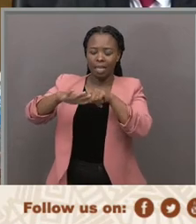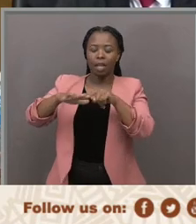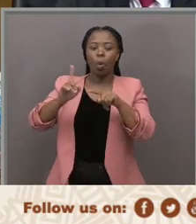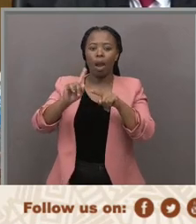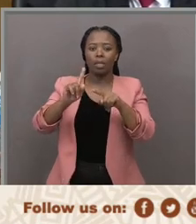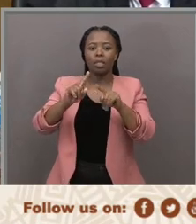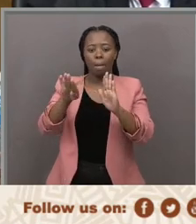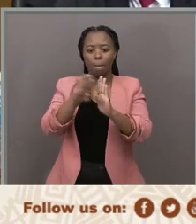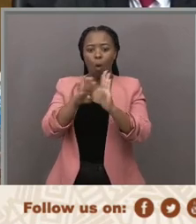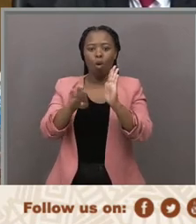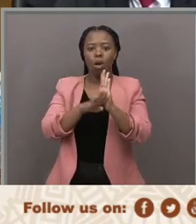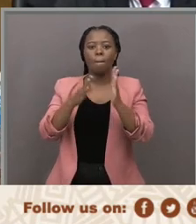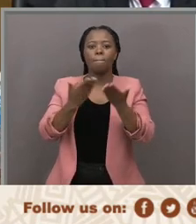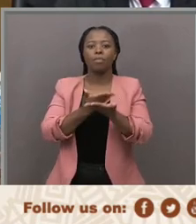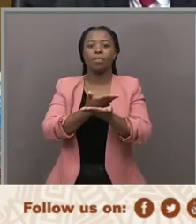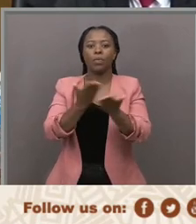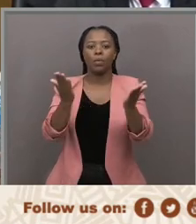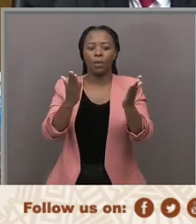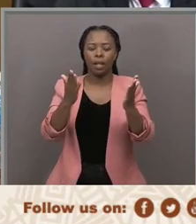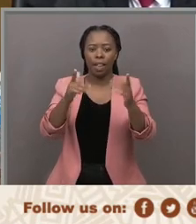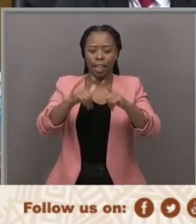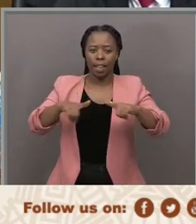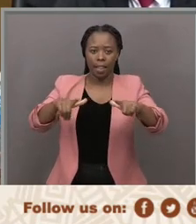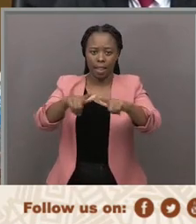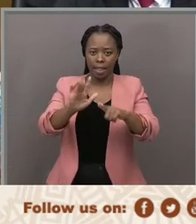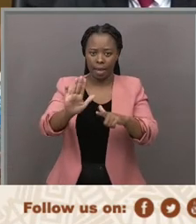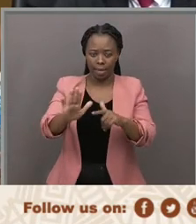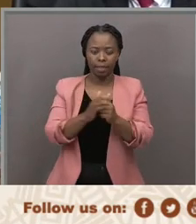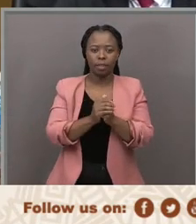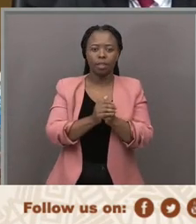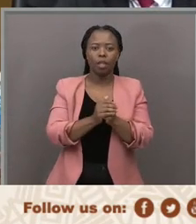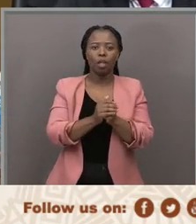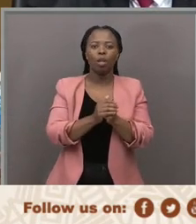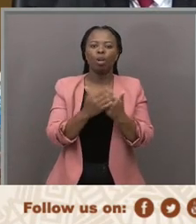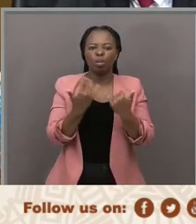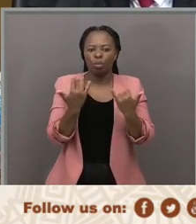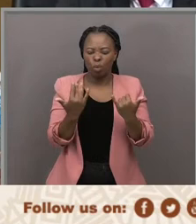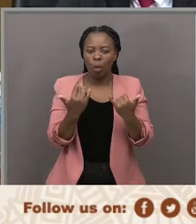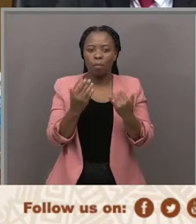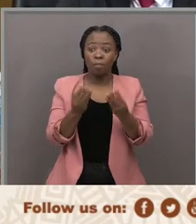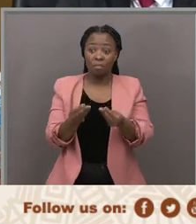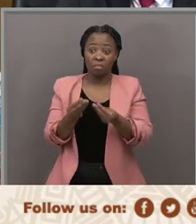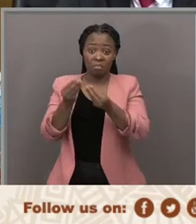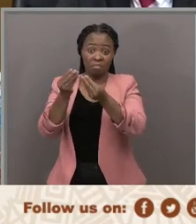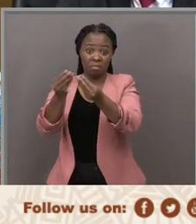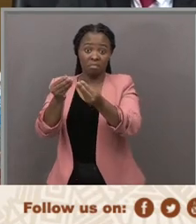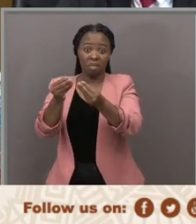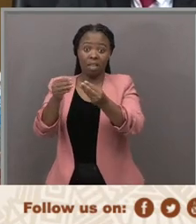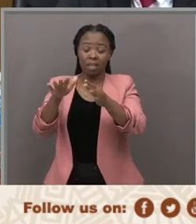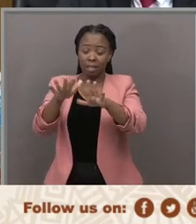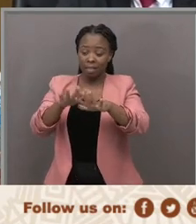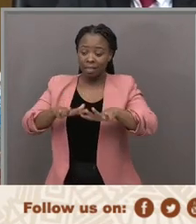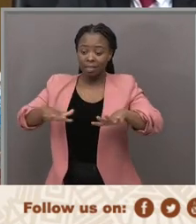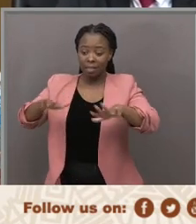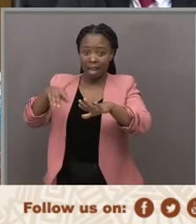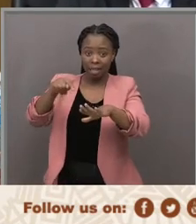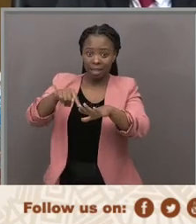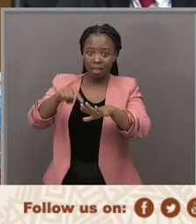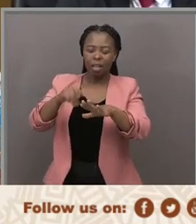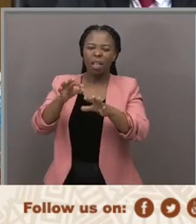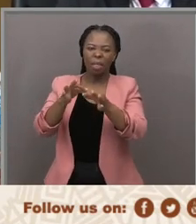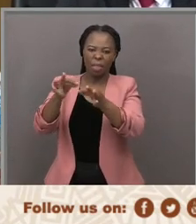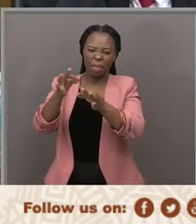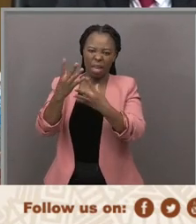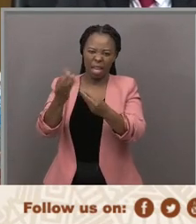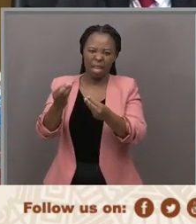program. These sites will be handed. There was a delay with the handing over of these sites as part of our land release. You couldn't